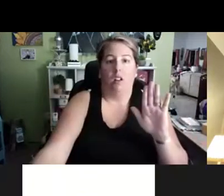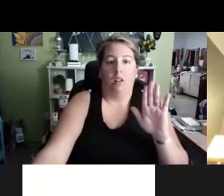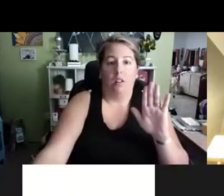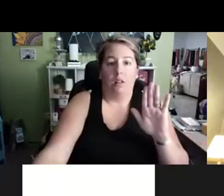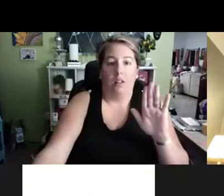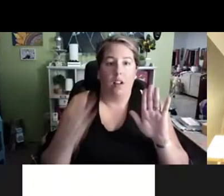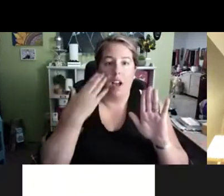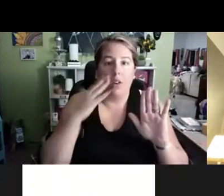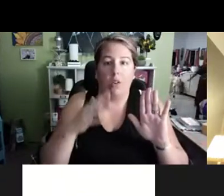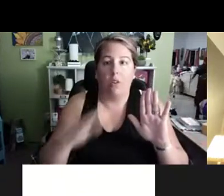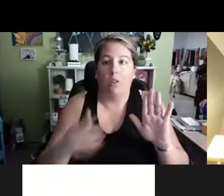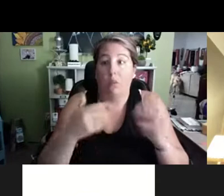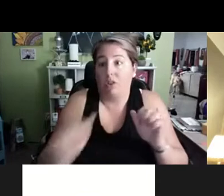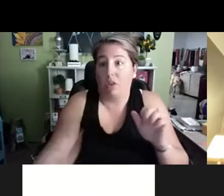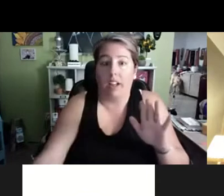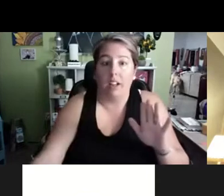are?